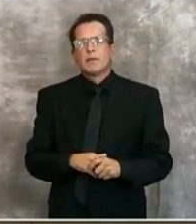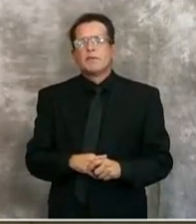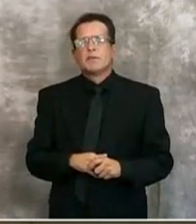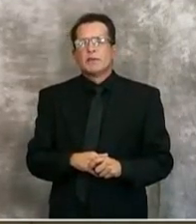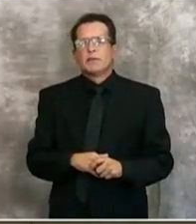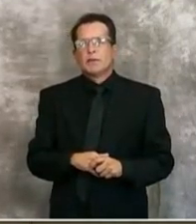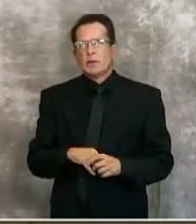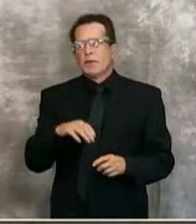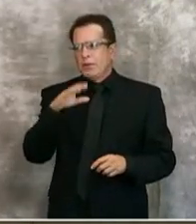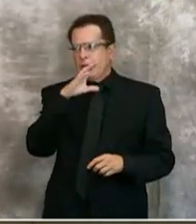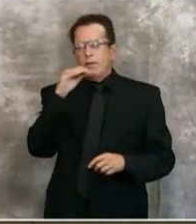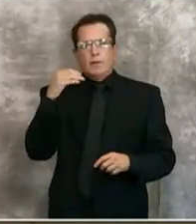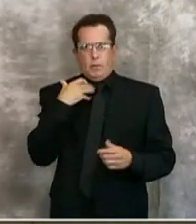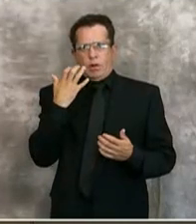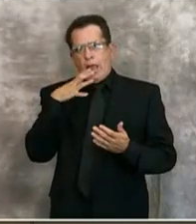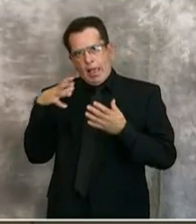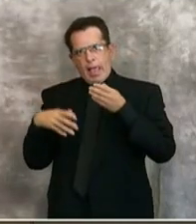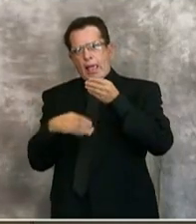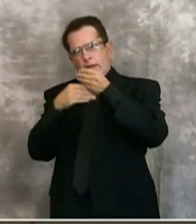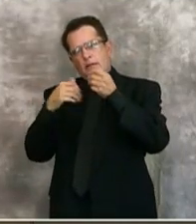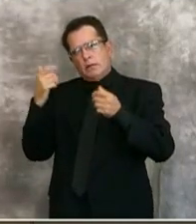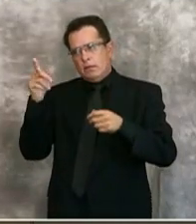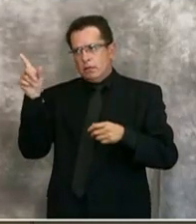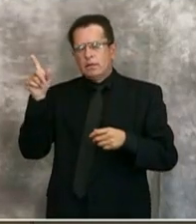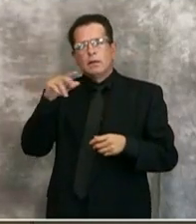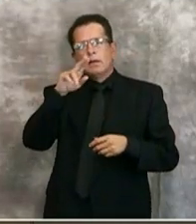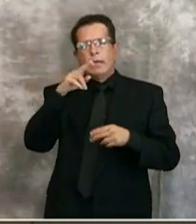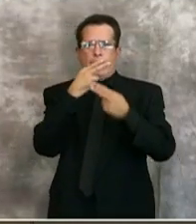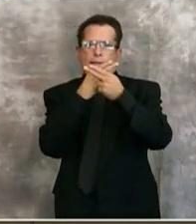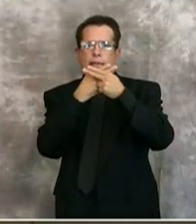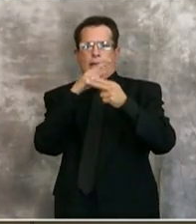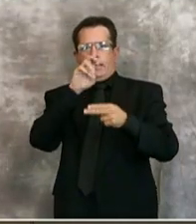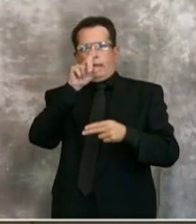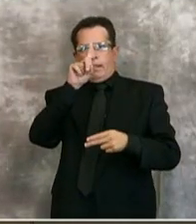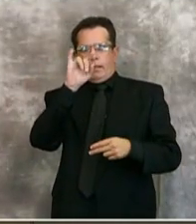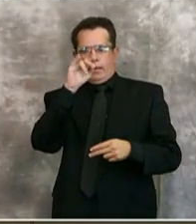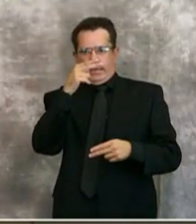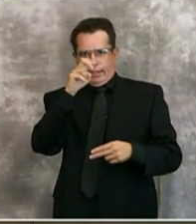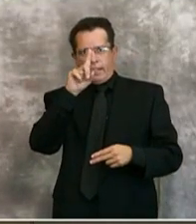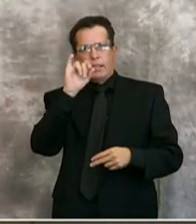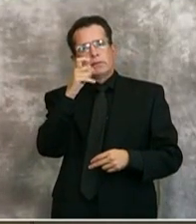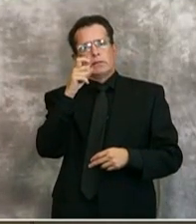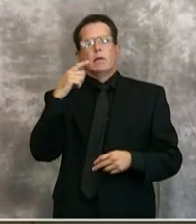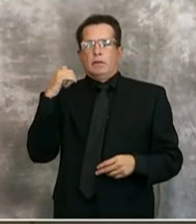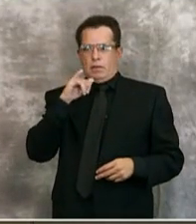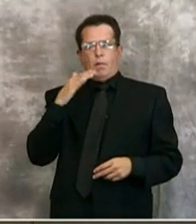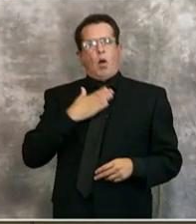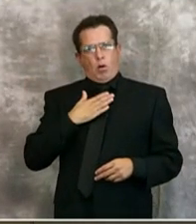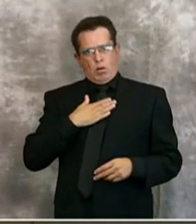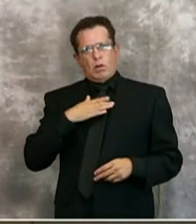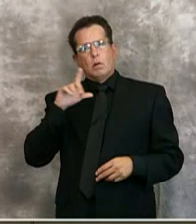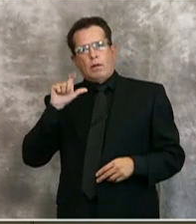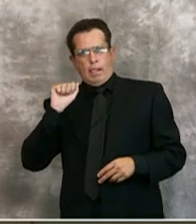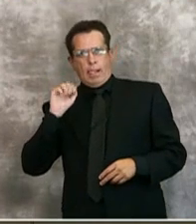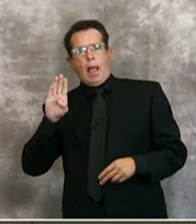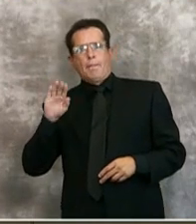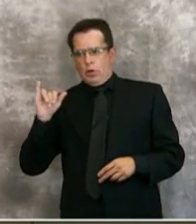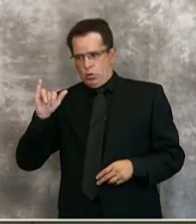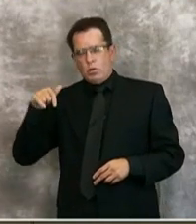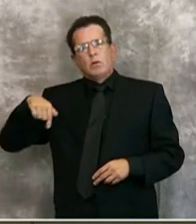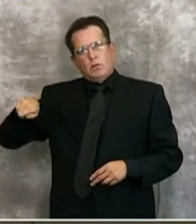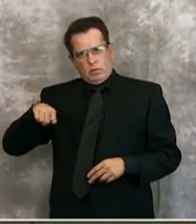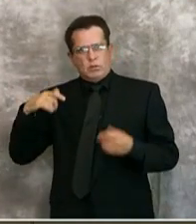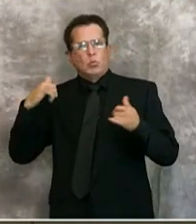And I just wanted to add, as Helix has the focus that they have, our public health laboratory will then be left to focus